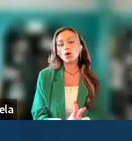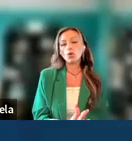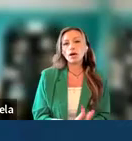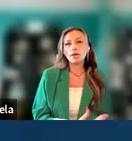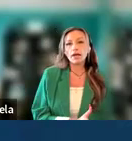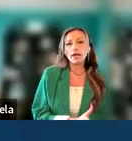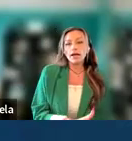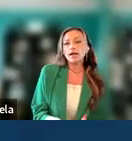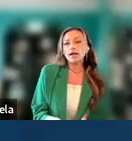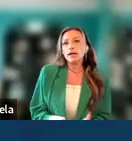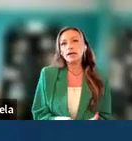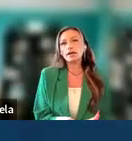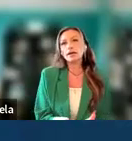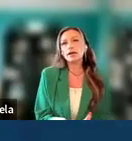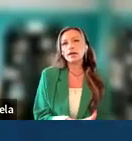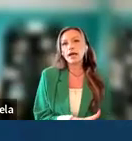So